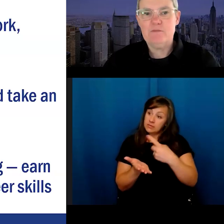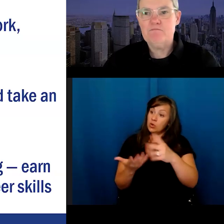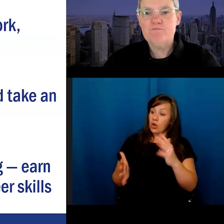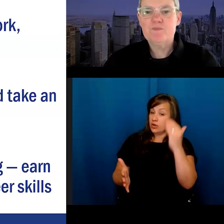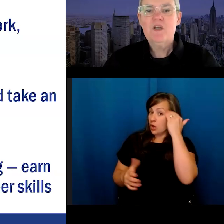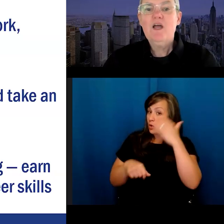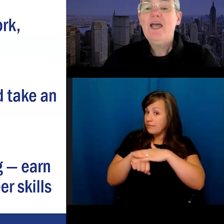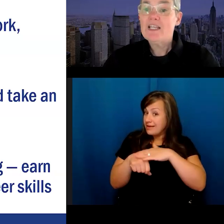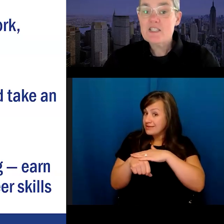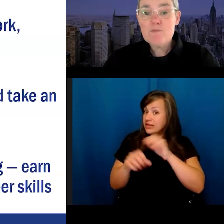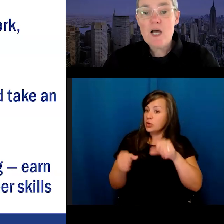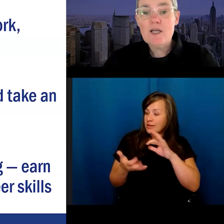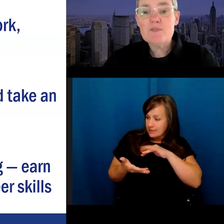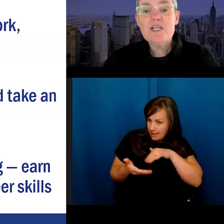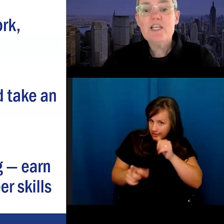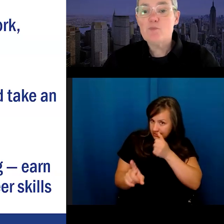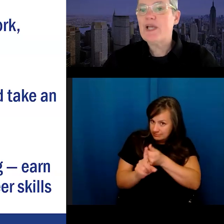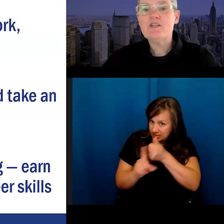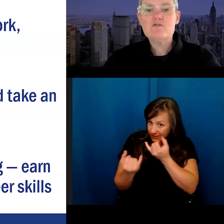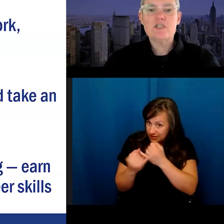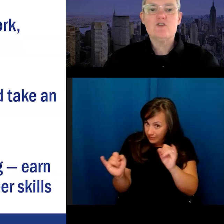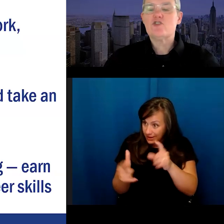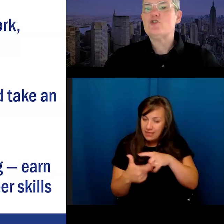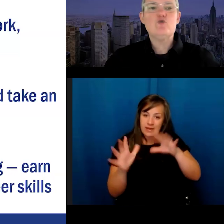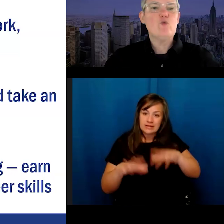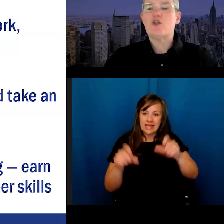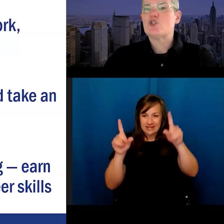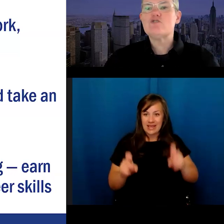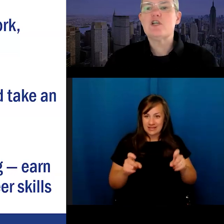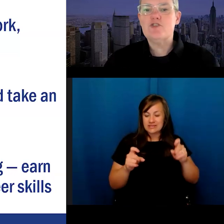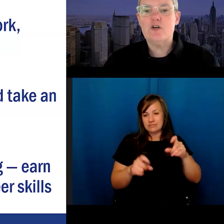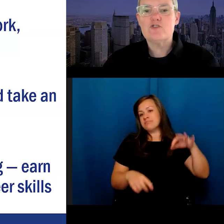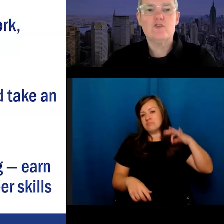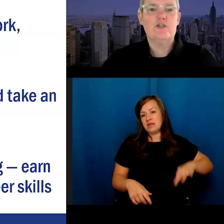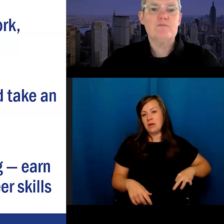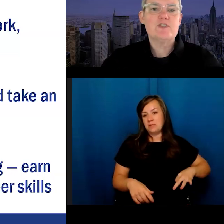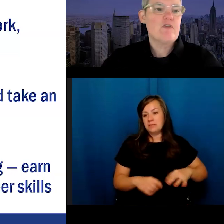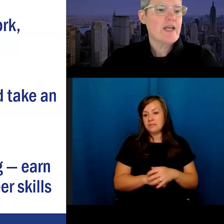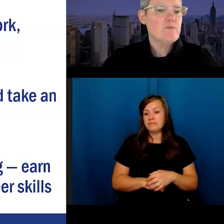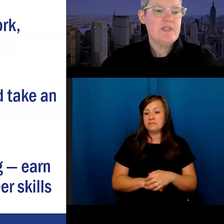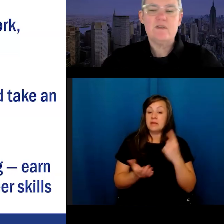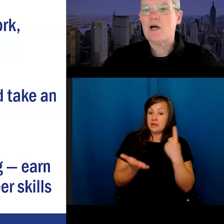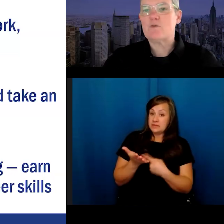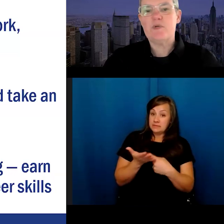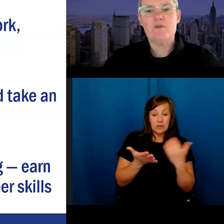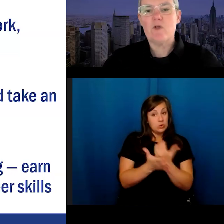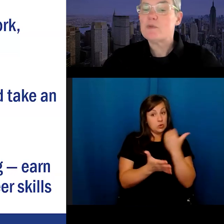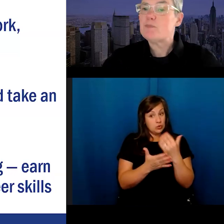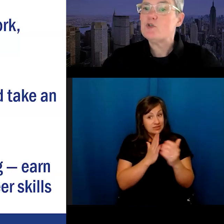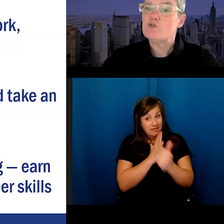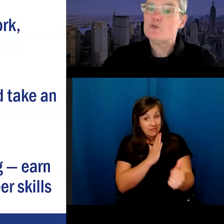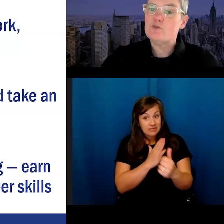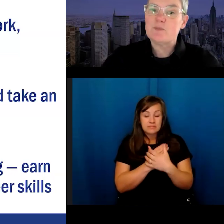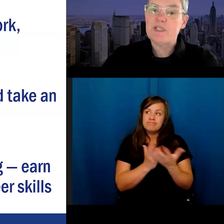an exam. And sometimes it's brand new skills that you are choosing on your own to learn. So that can be like, we have a